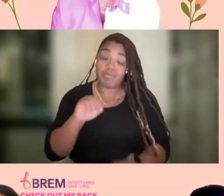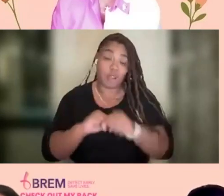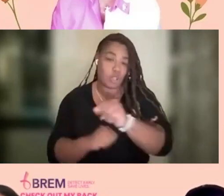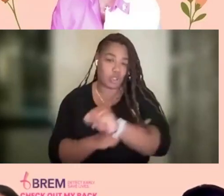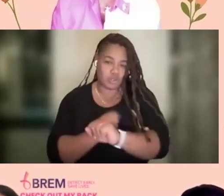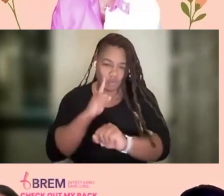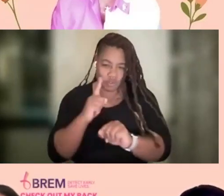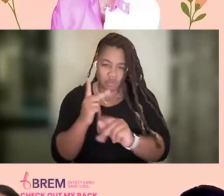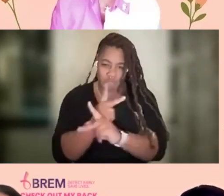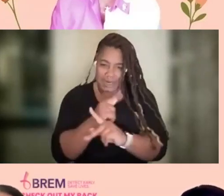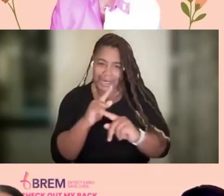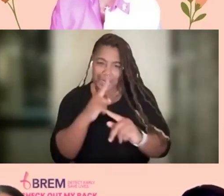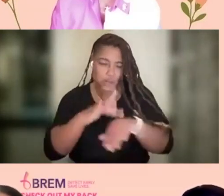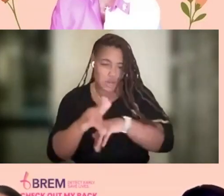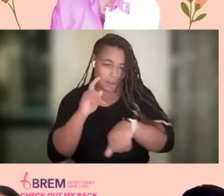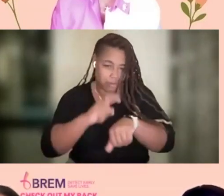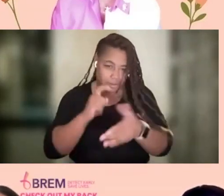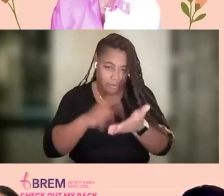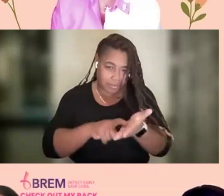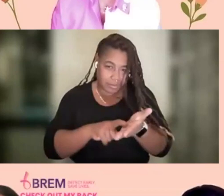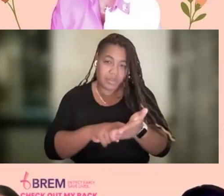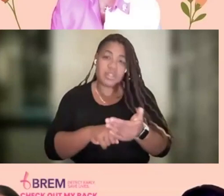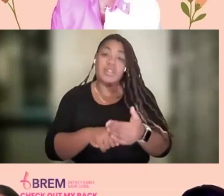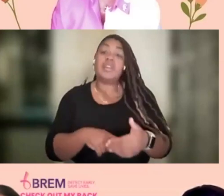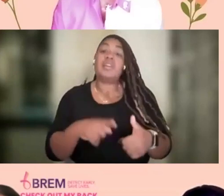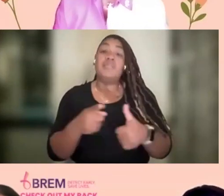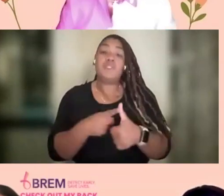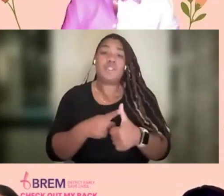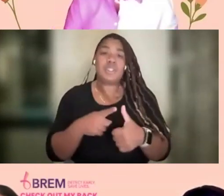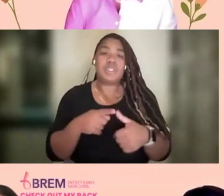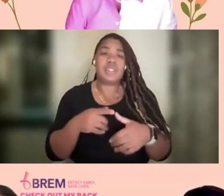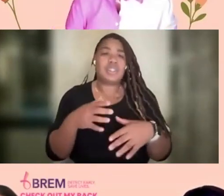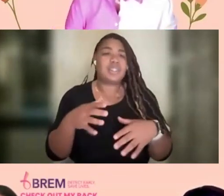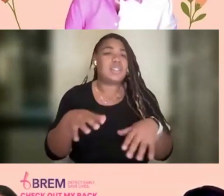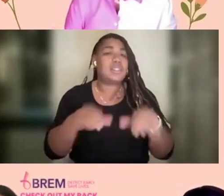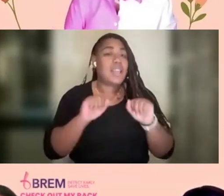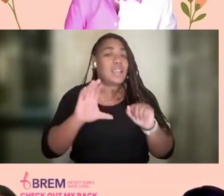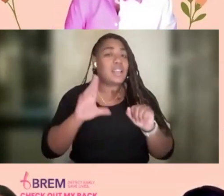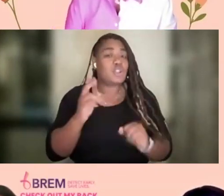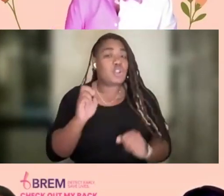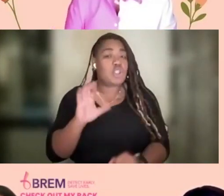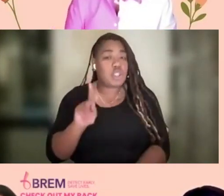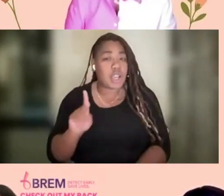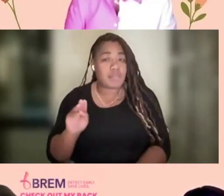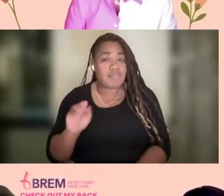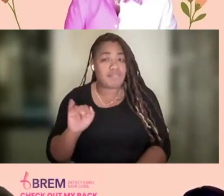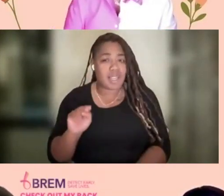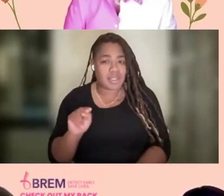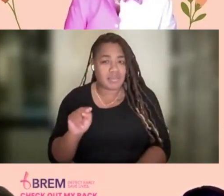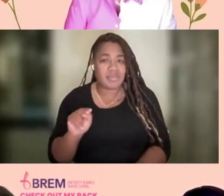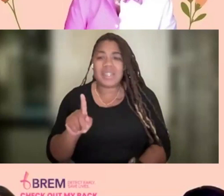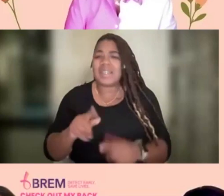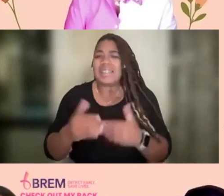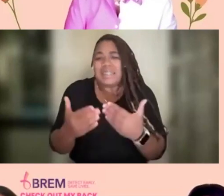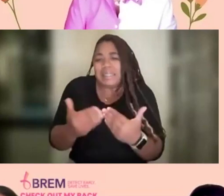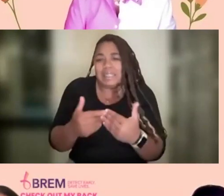first one is take Checkmate. I talked about that earlier. It's a very quick and easy breast cancer risk quiz, and share